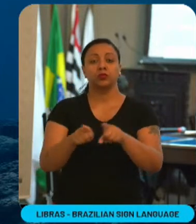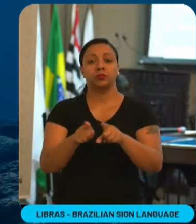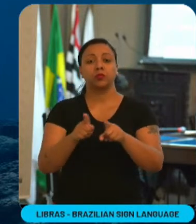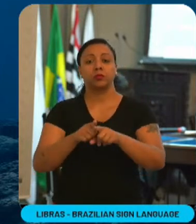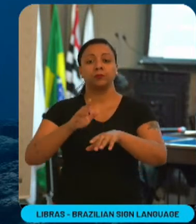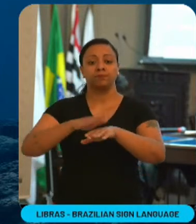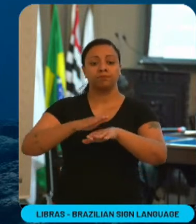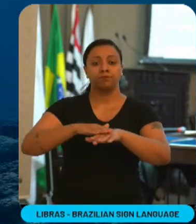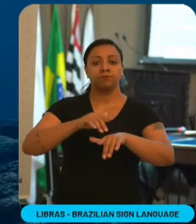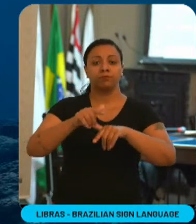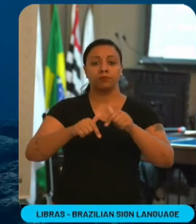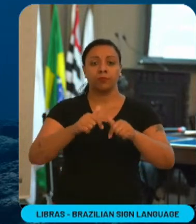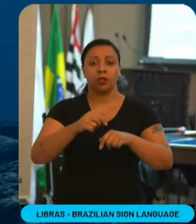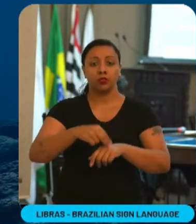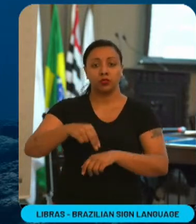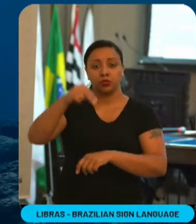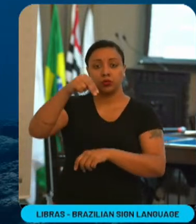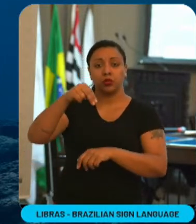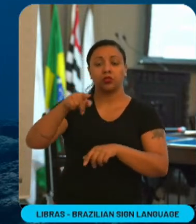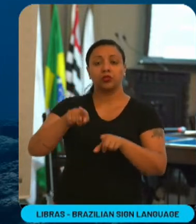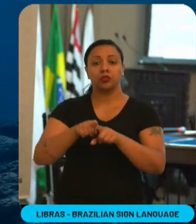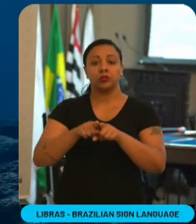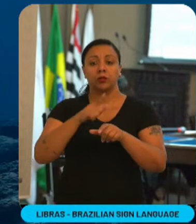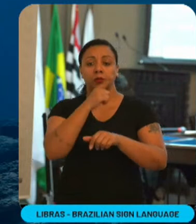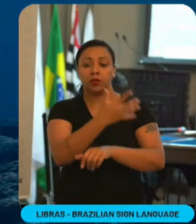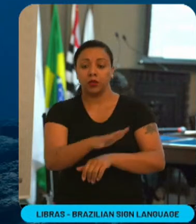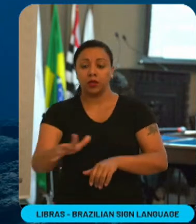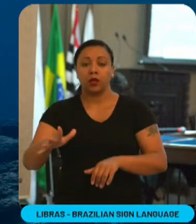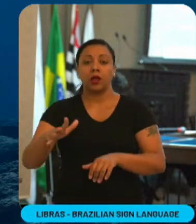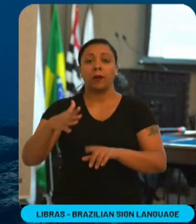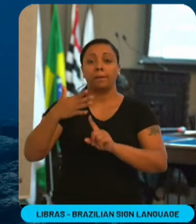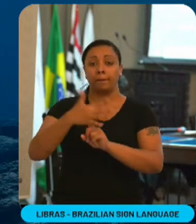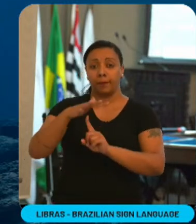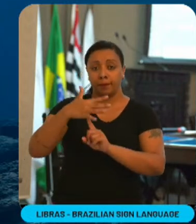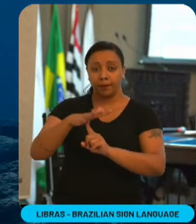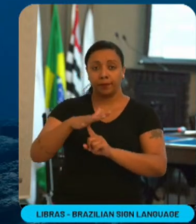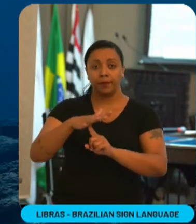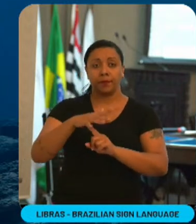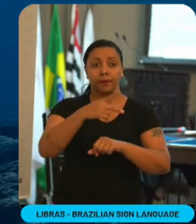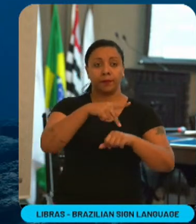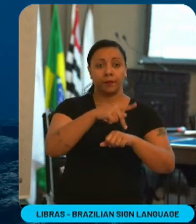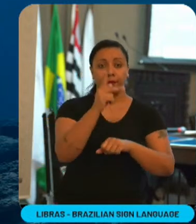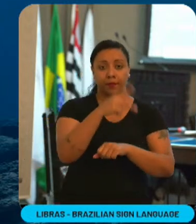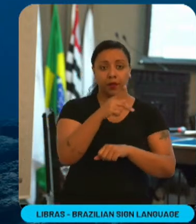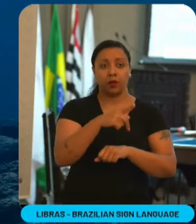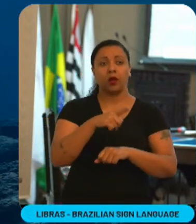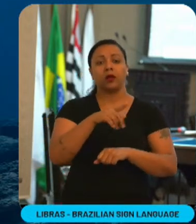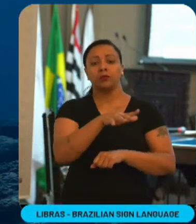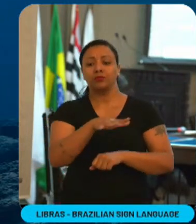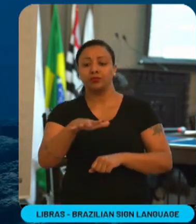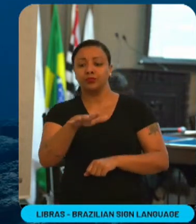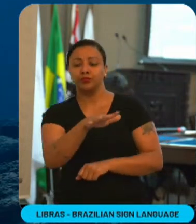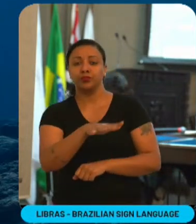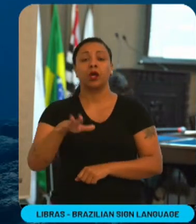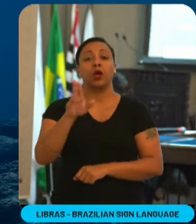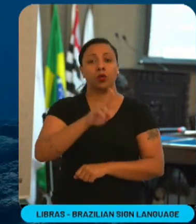the players in the area that work in Paraná, Paraguay rivers that are